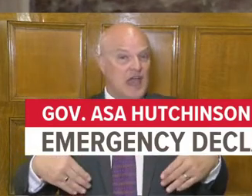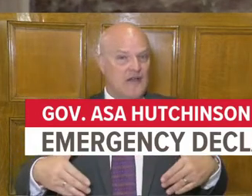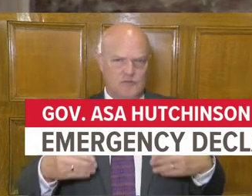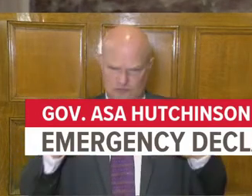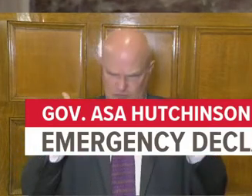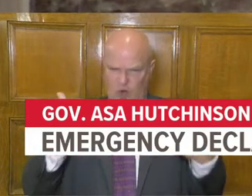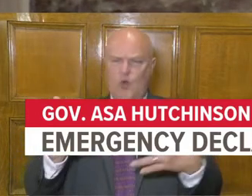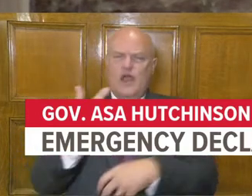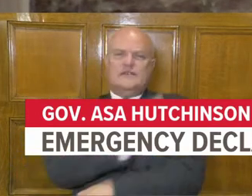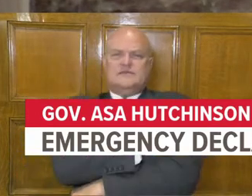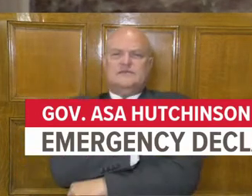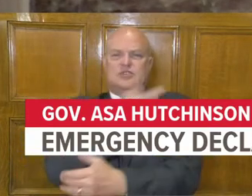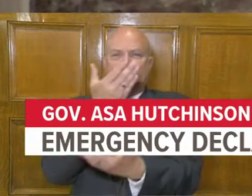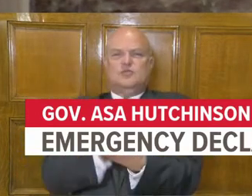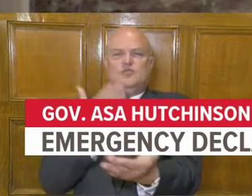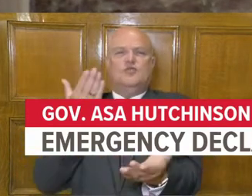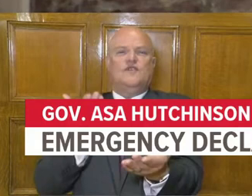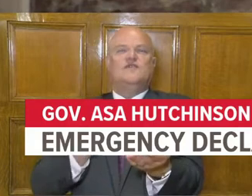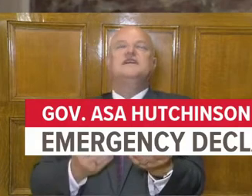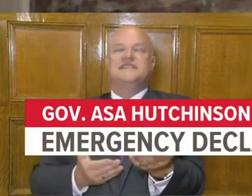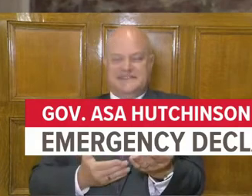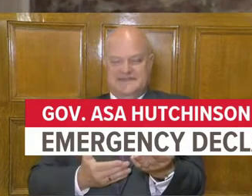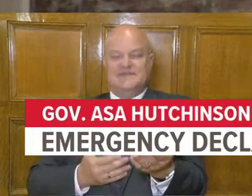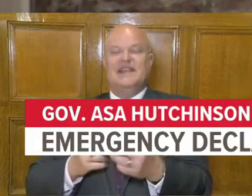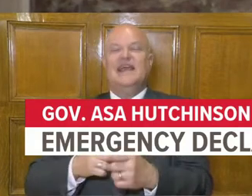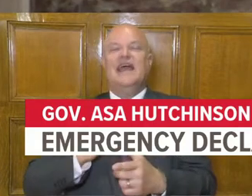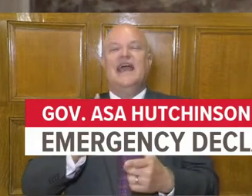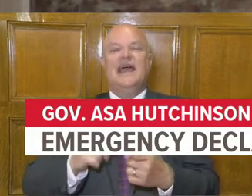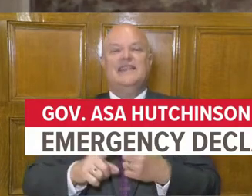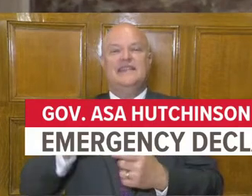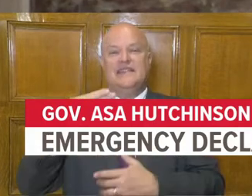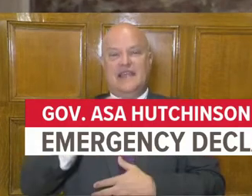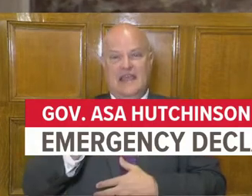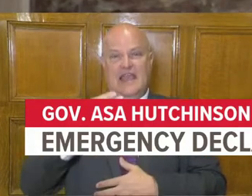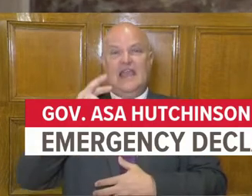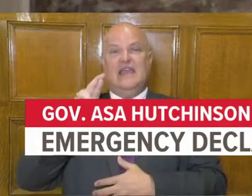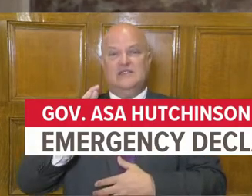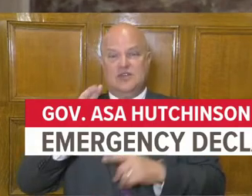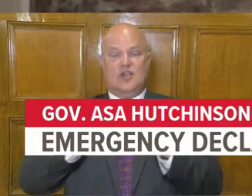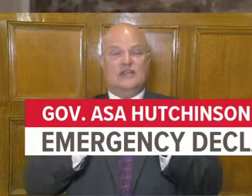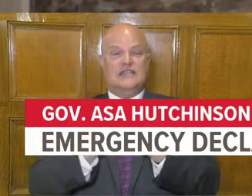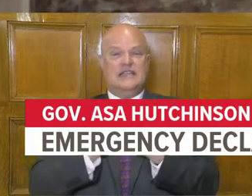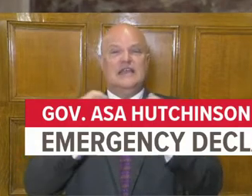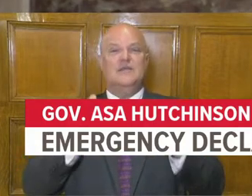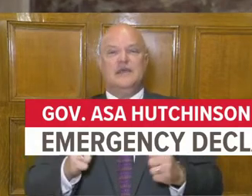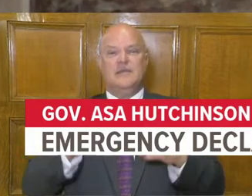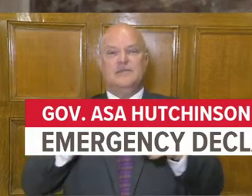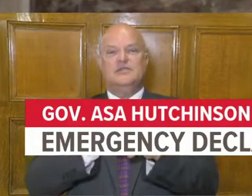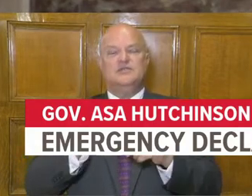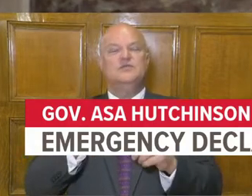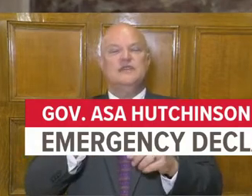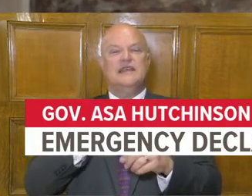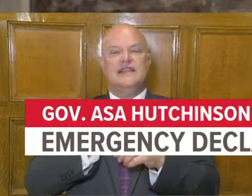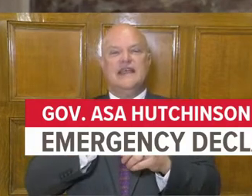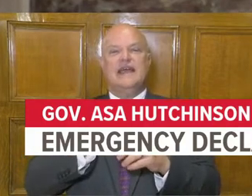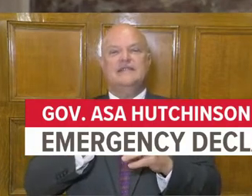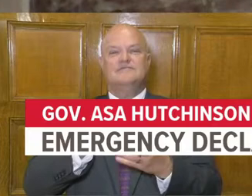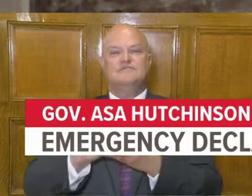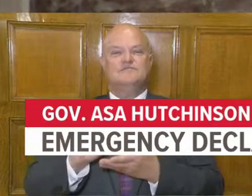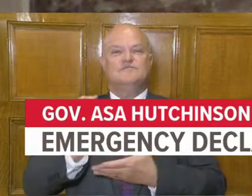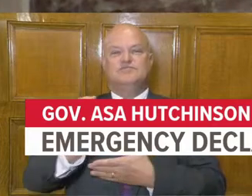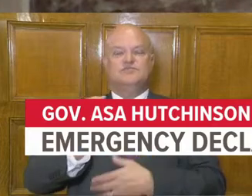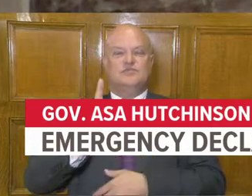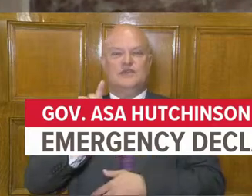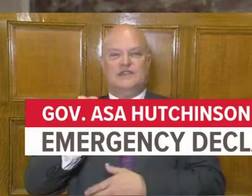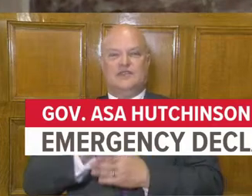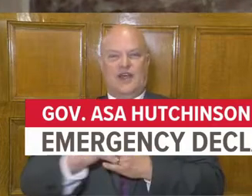go get it, you show proof of your vaccination, and then the HR team will be able to put you in line for that bonus